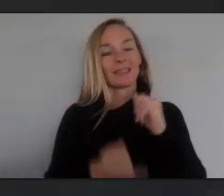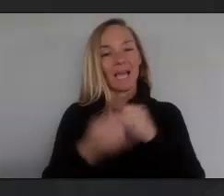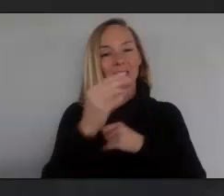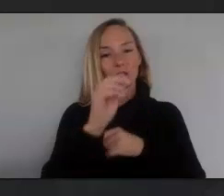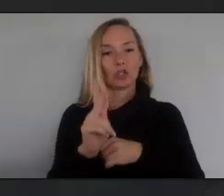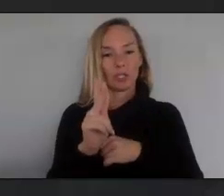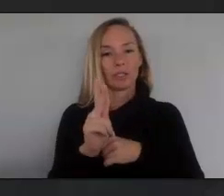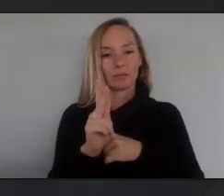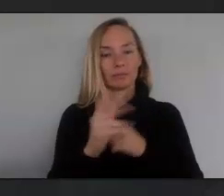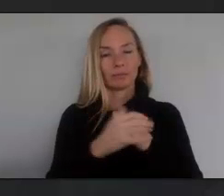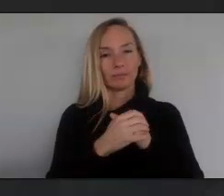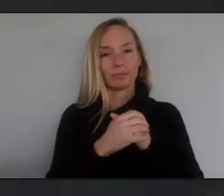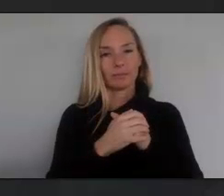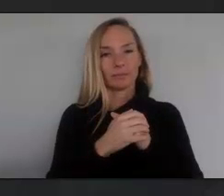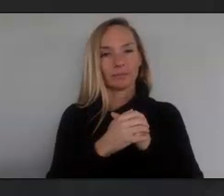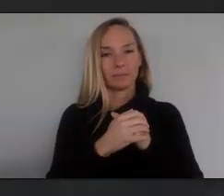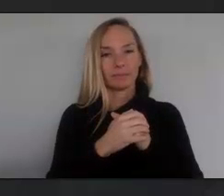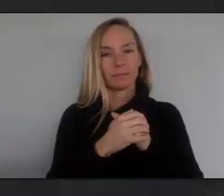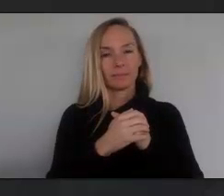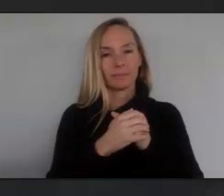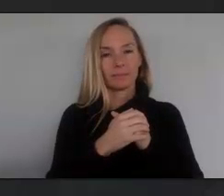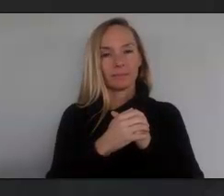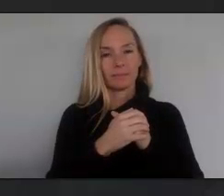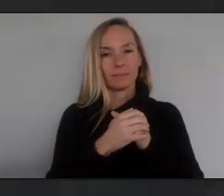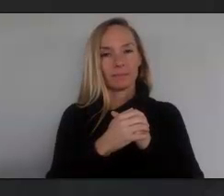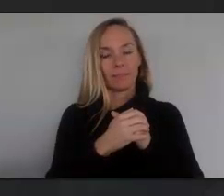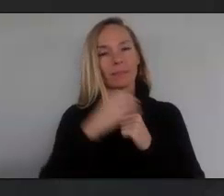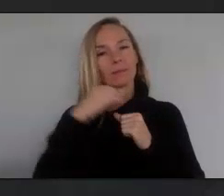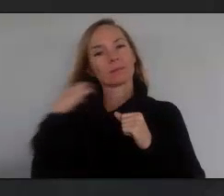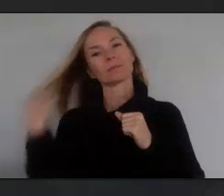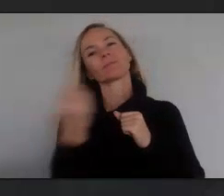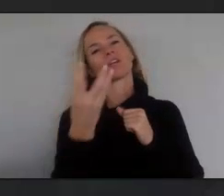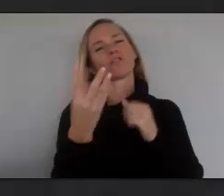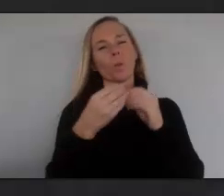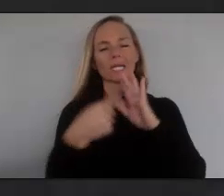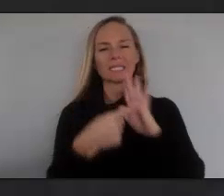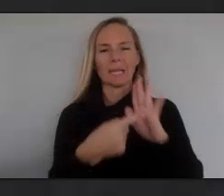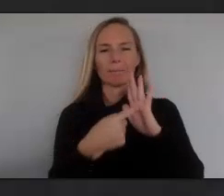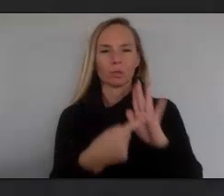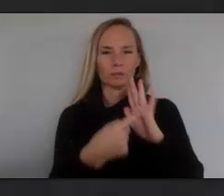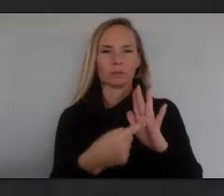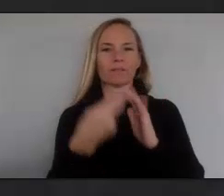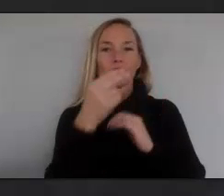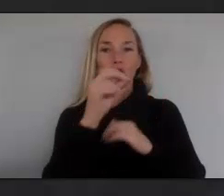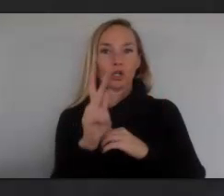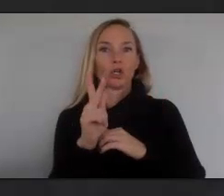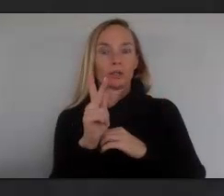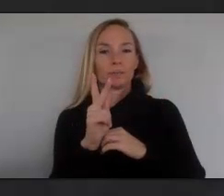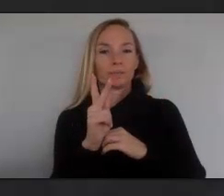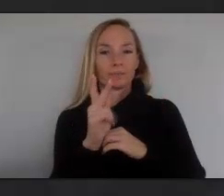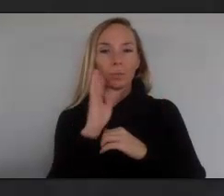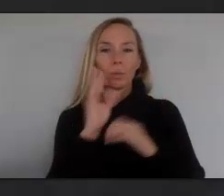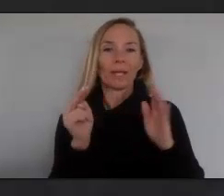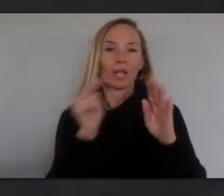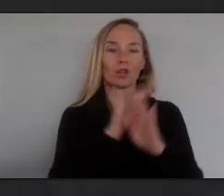read. Let's look at a few more examples of hooks that tell why a topic is important. This time we'll look at